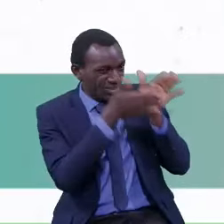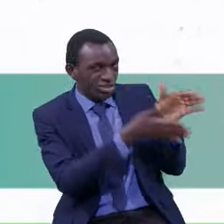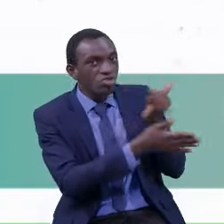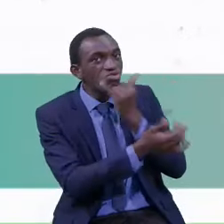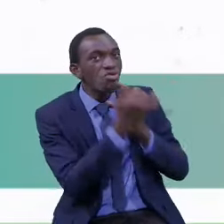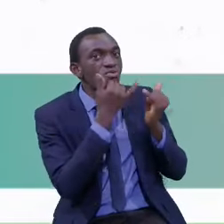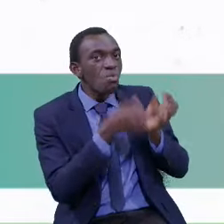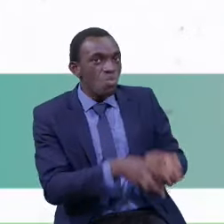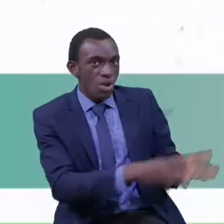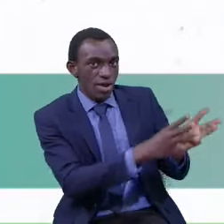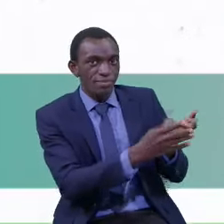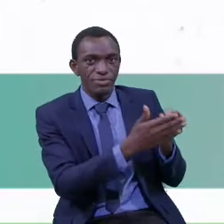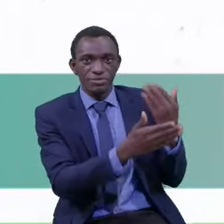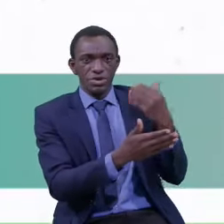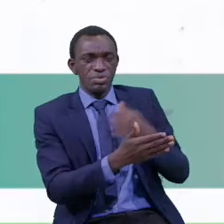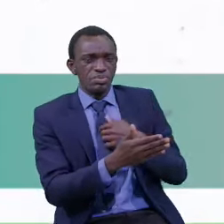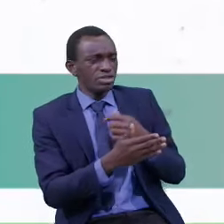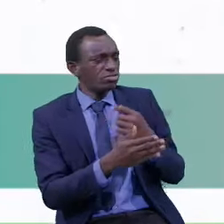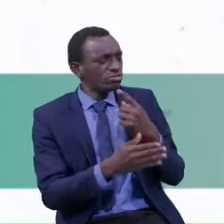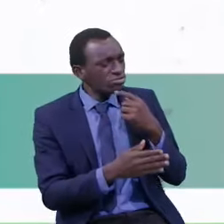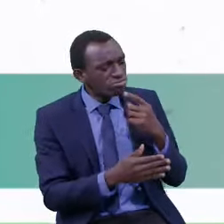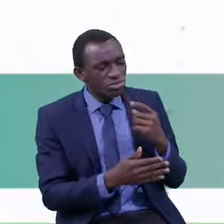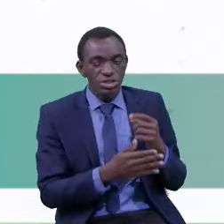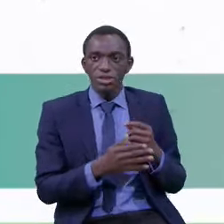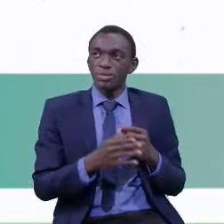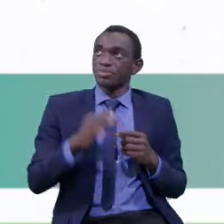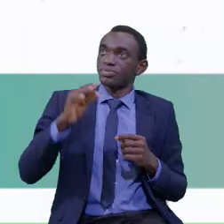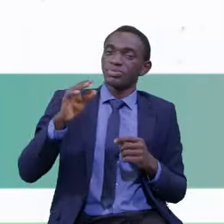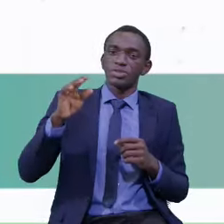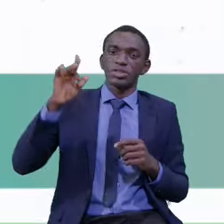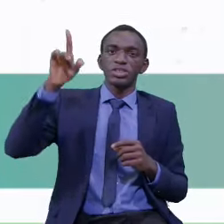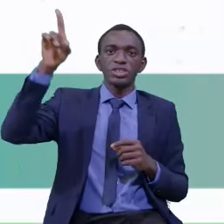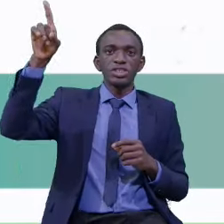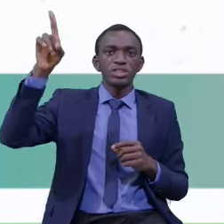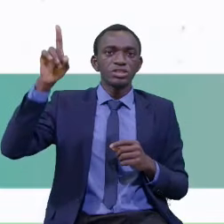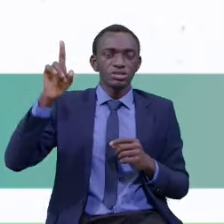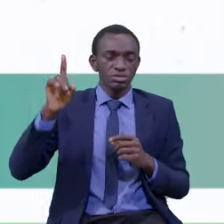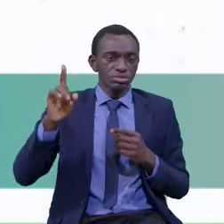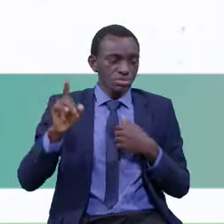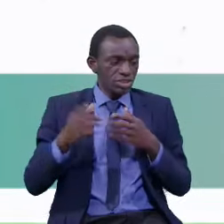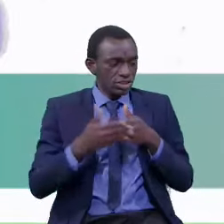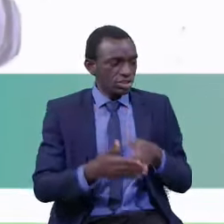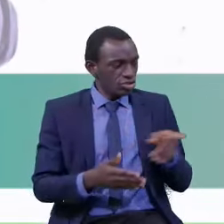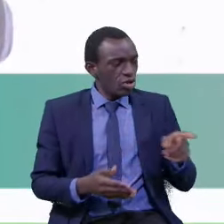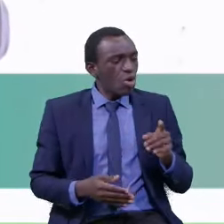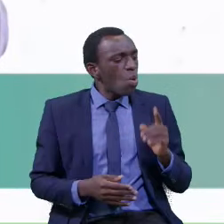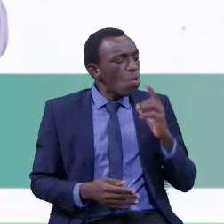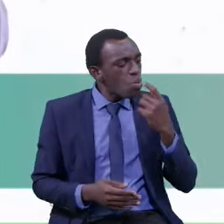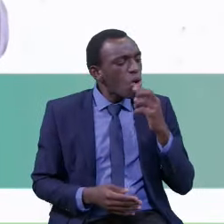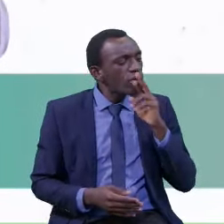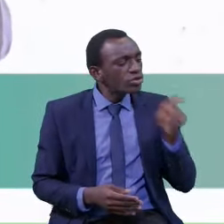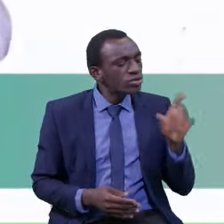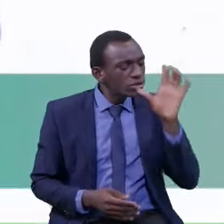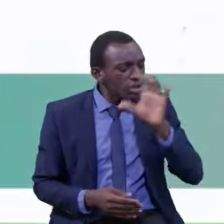say, I'm directing you. Who are you looking for? I'm looking for Jesus. Oh, he's not